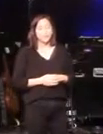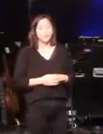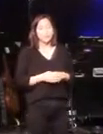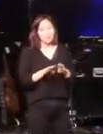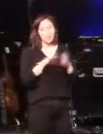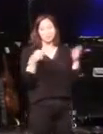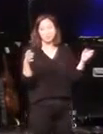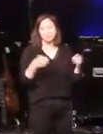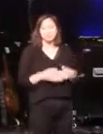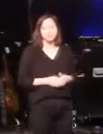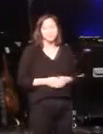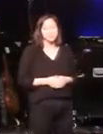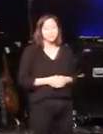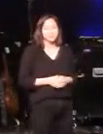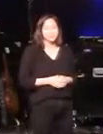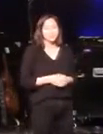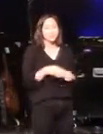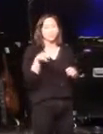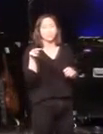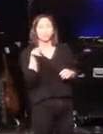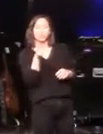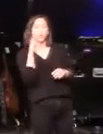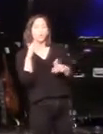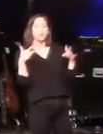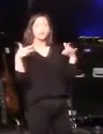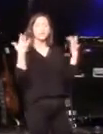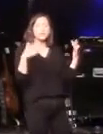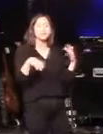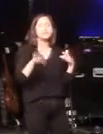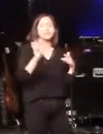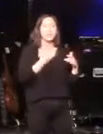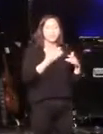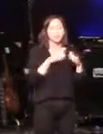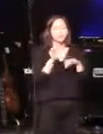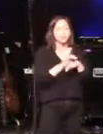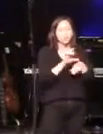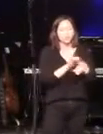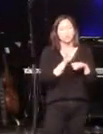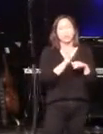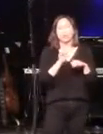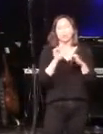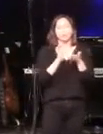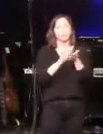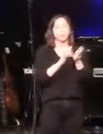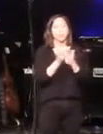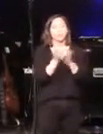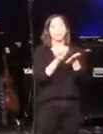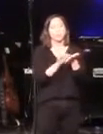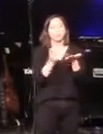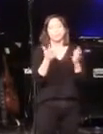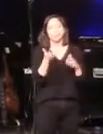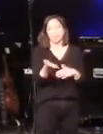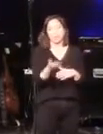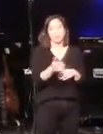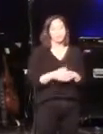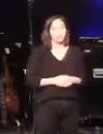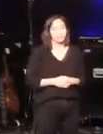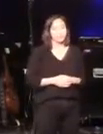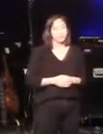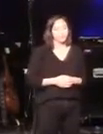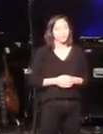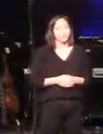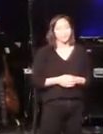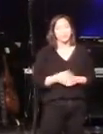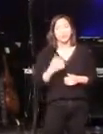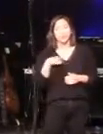open. By the way, if you go down to events, find Cedars Church, all the verses are already there for you. By the way, we believe the YouVersion app is going